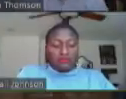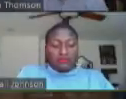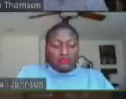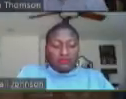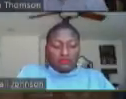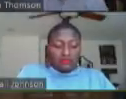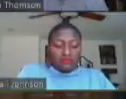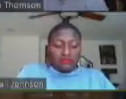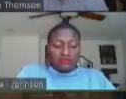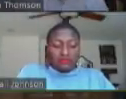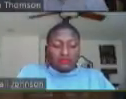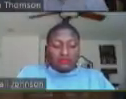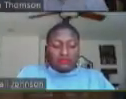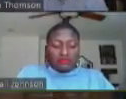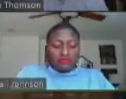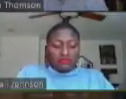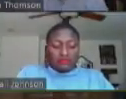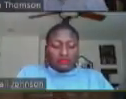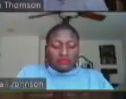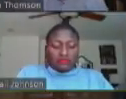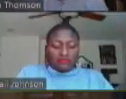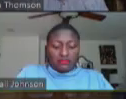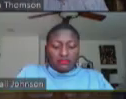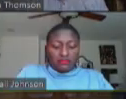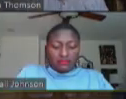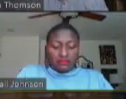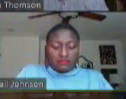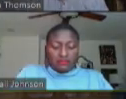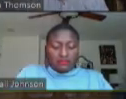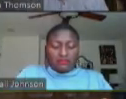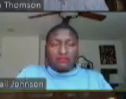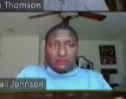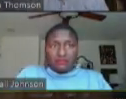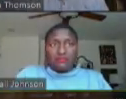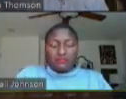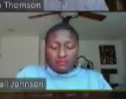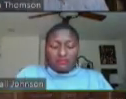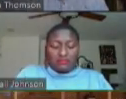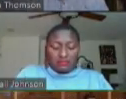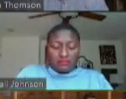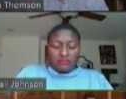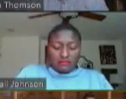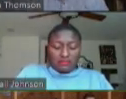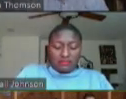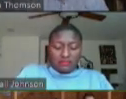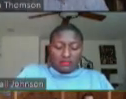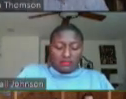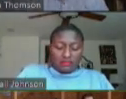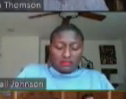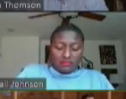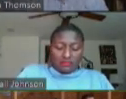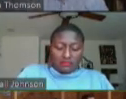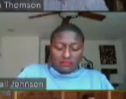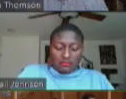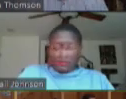there's a concrete ceiling that needs to be cracked there. Thank you. Adam, I'll turn it over to you to see if there's any